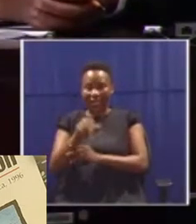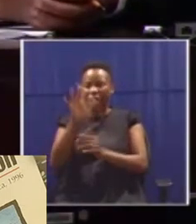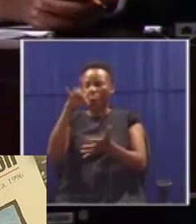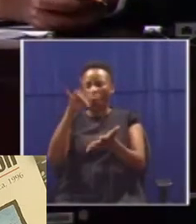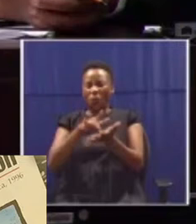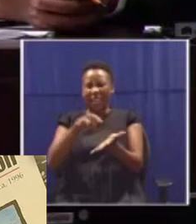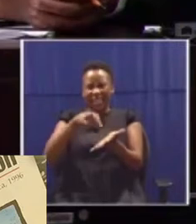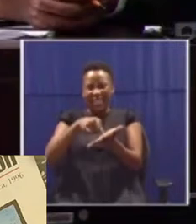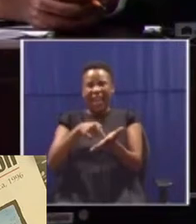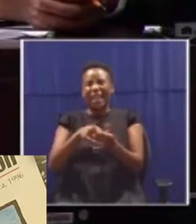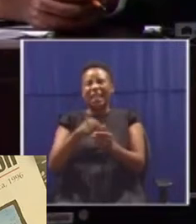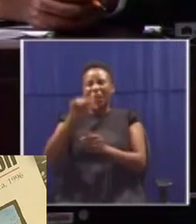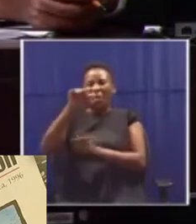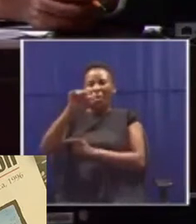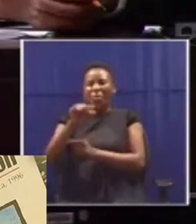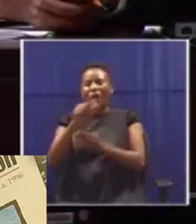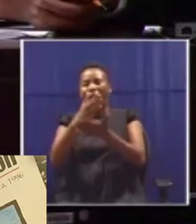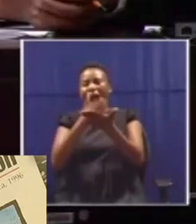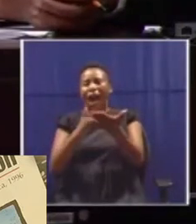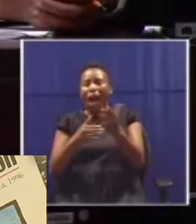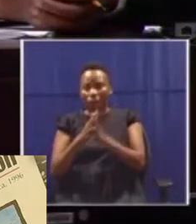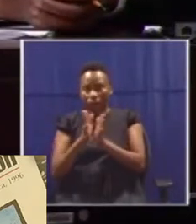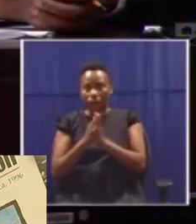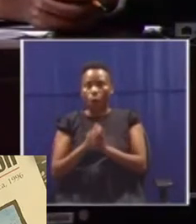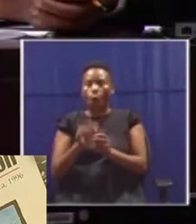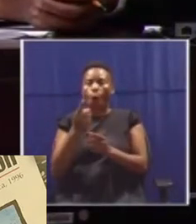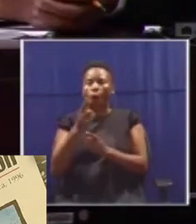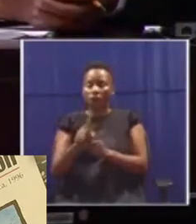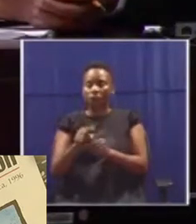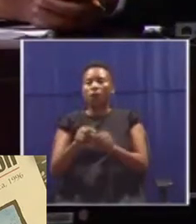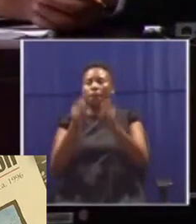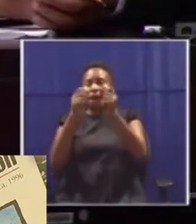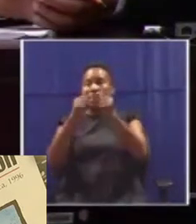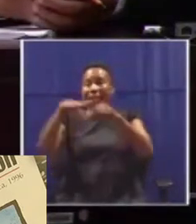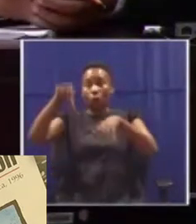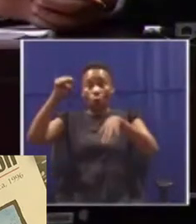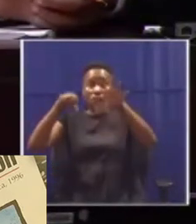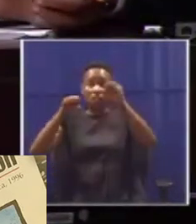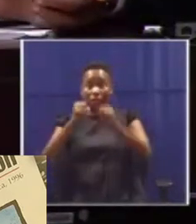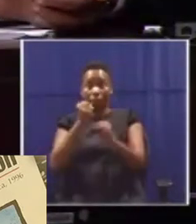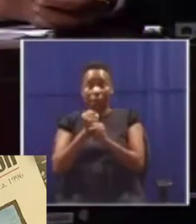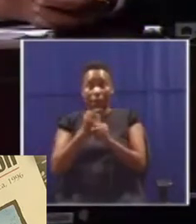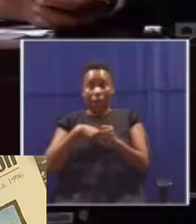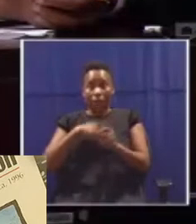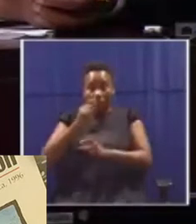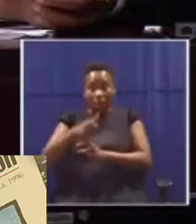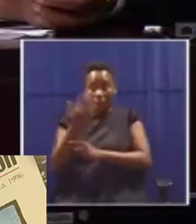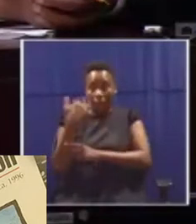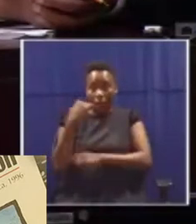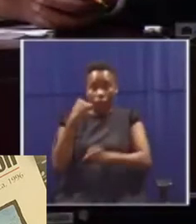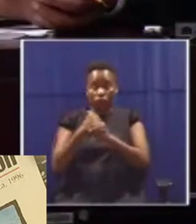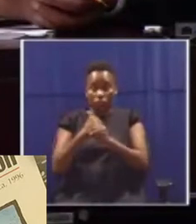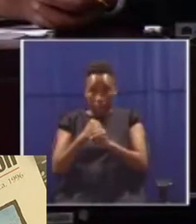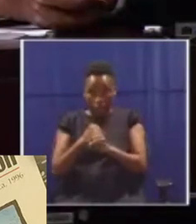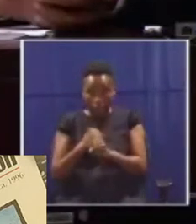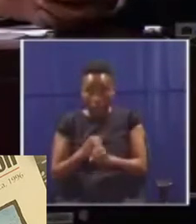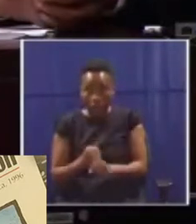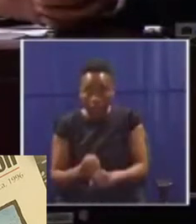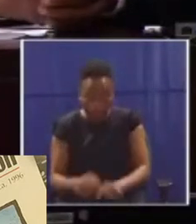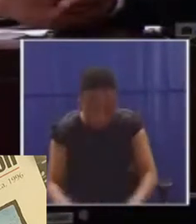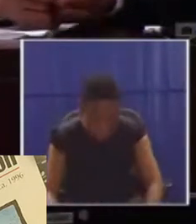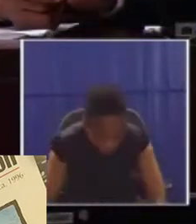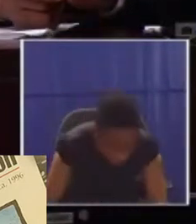is just less than half of what load shedding cost us last year. So we should at least be